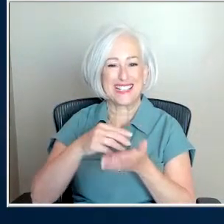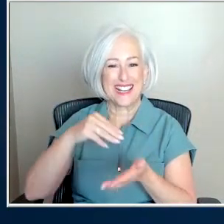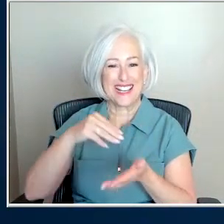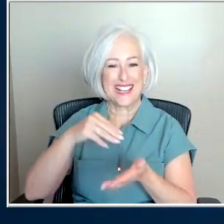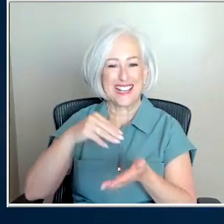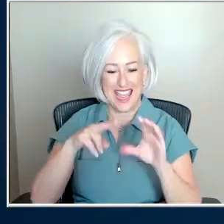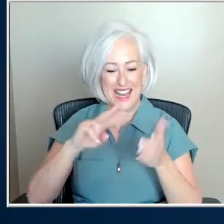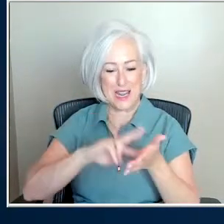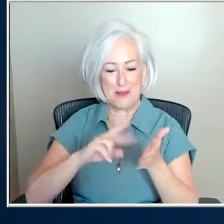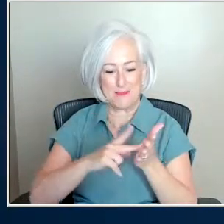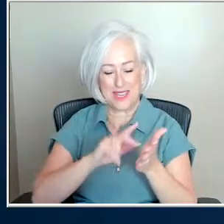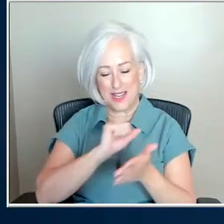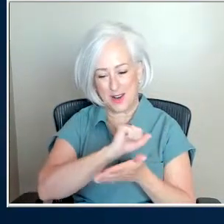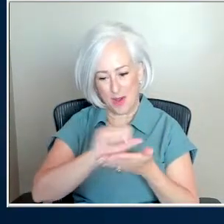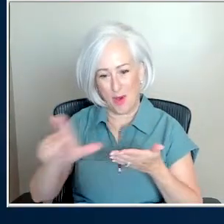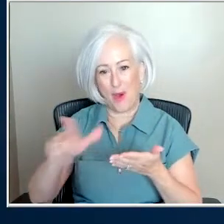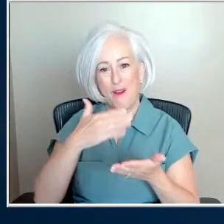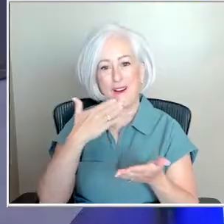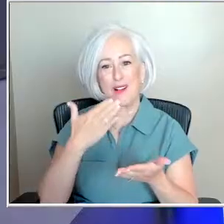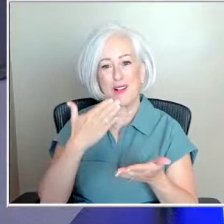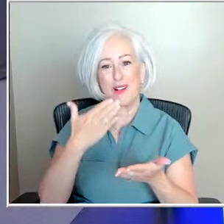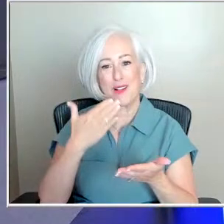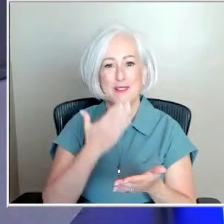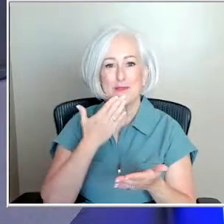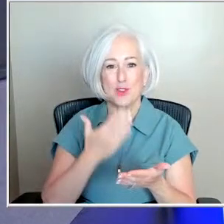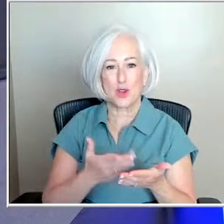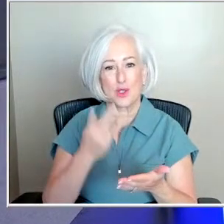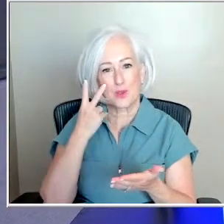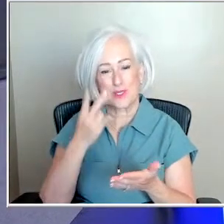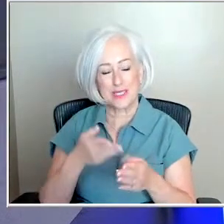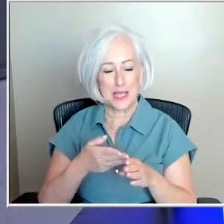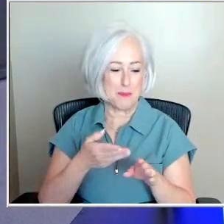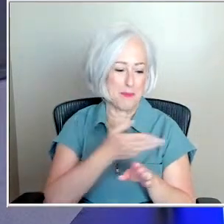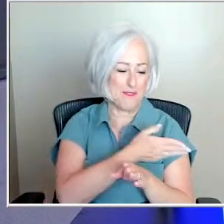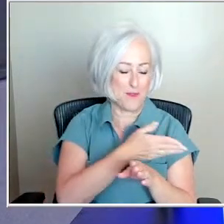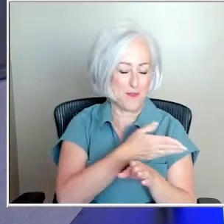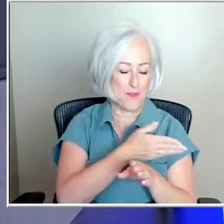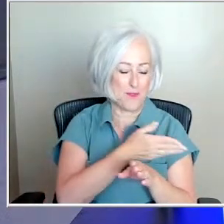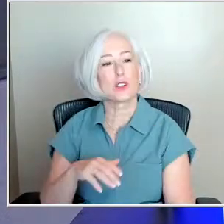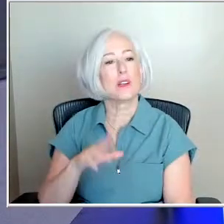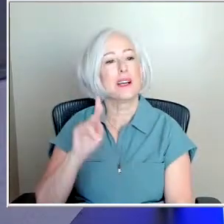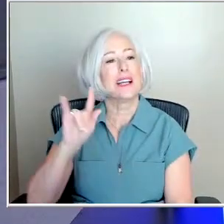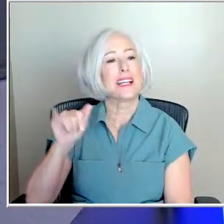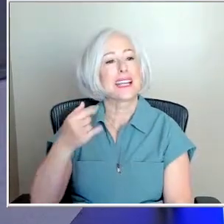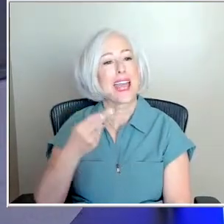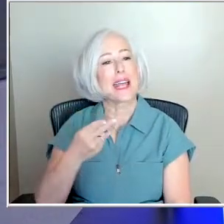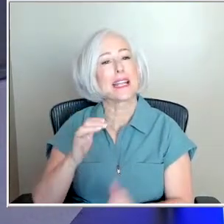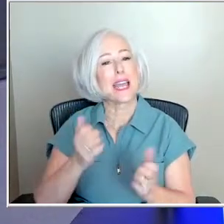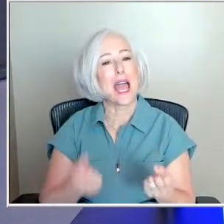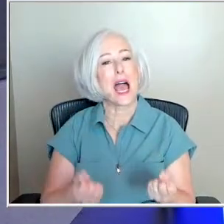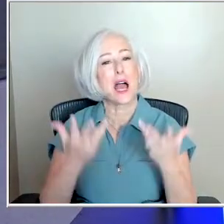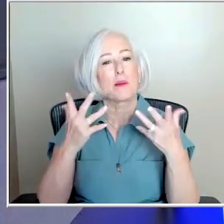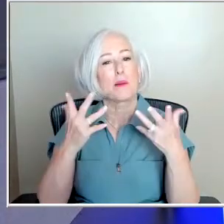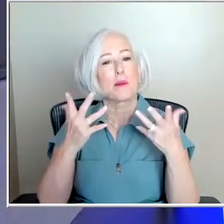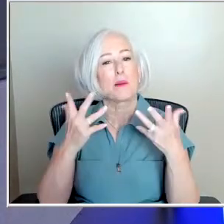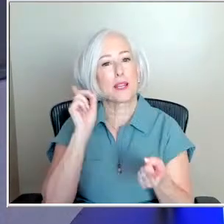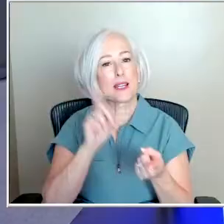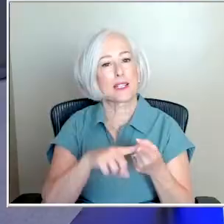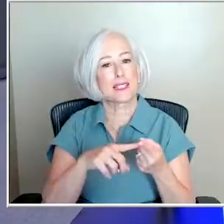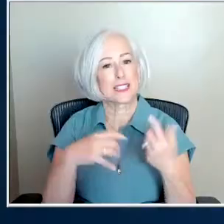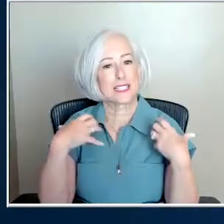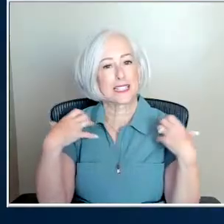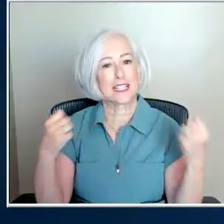that's always good to see the before and after. And so how long did Kaleigh undergo treatment before she was officially into remission?